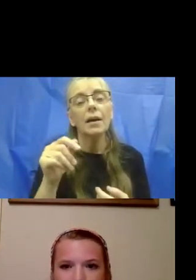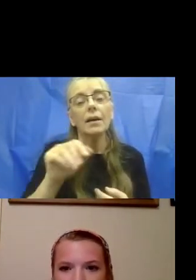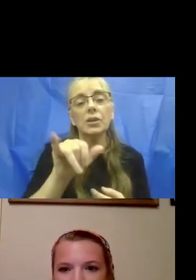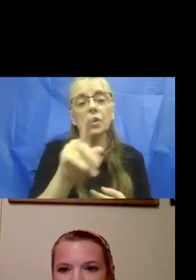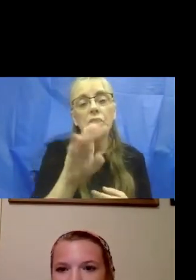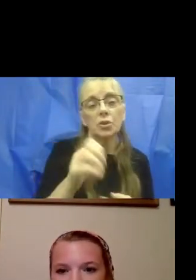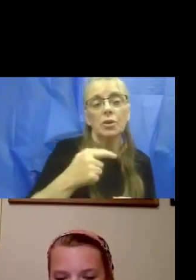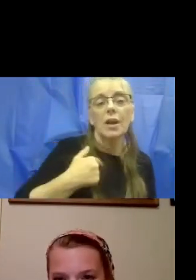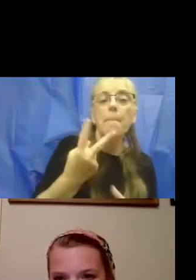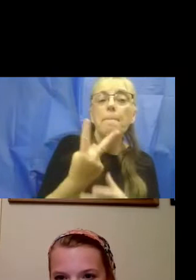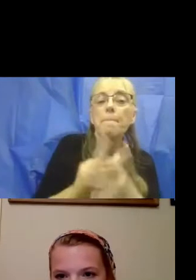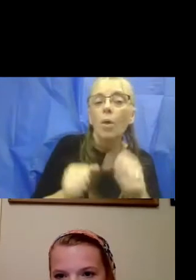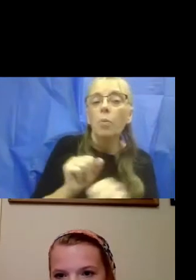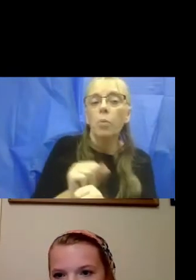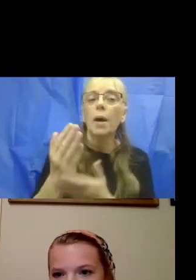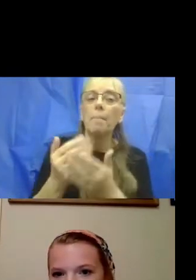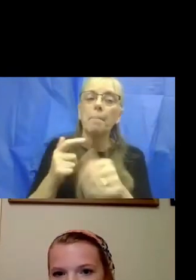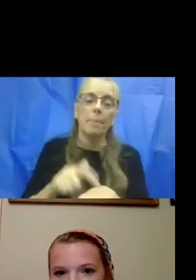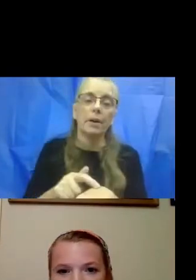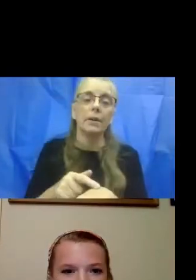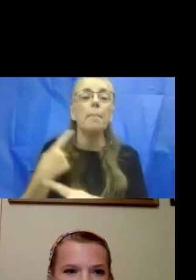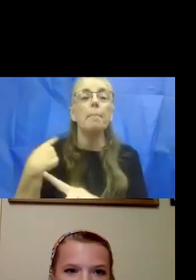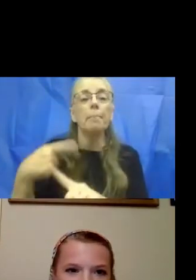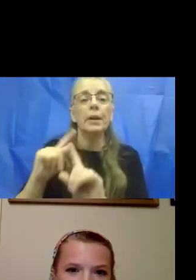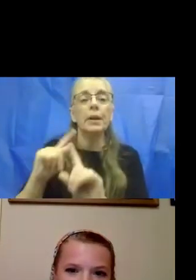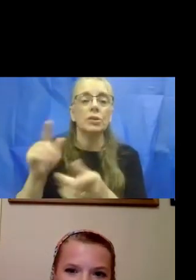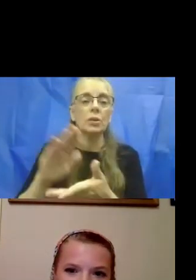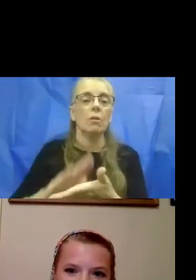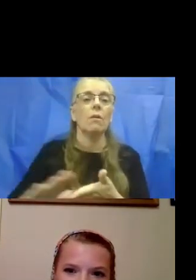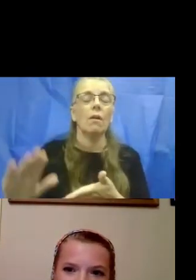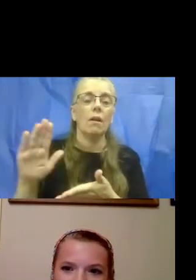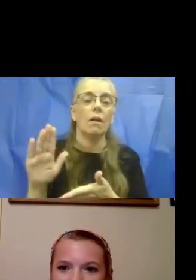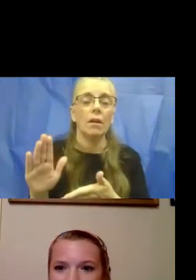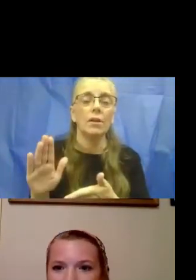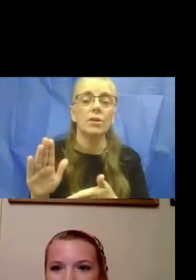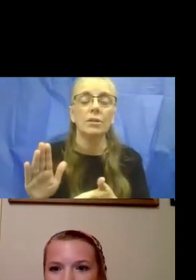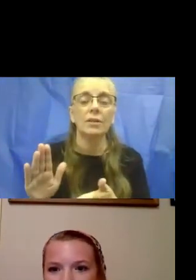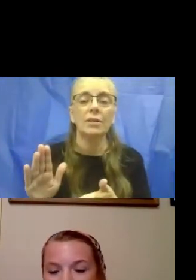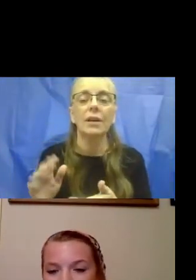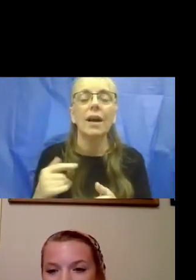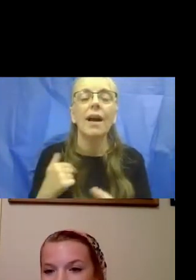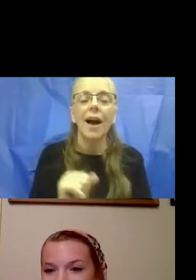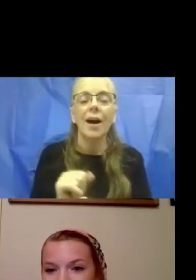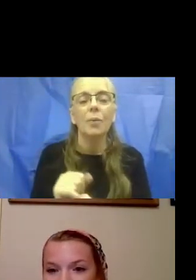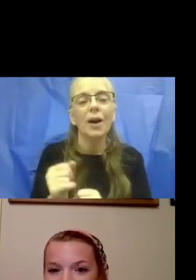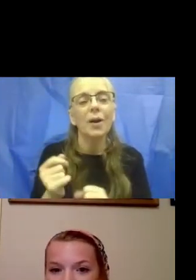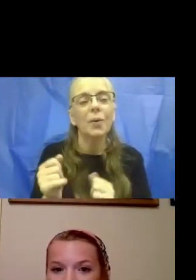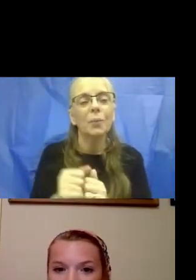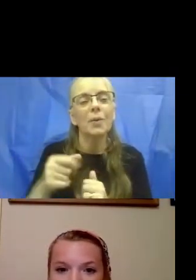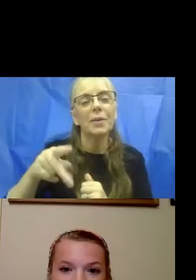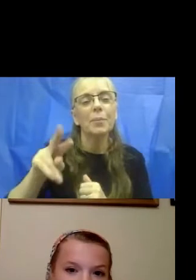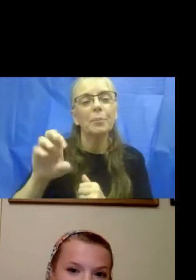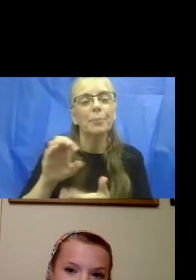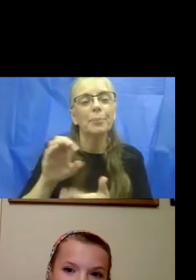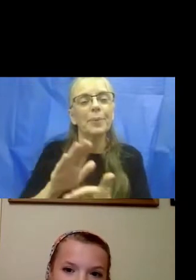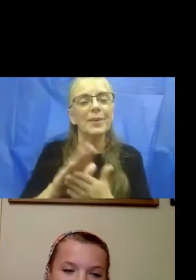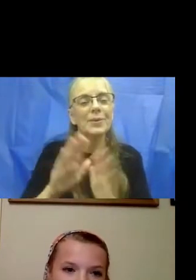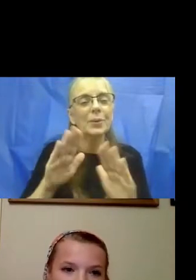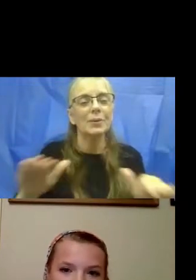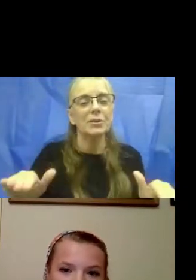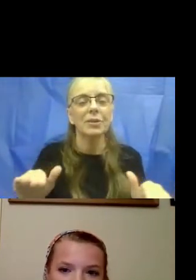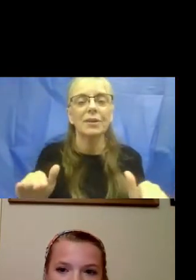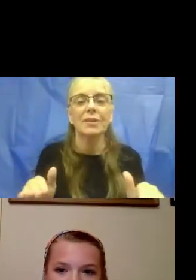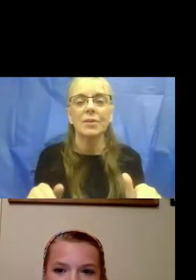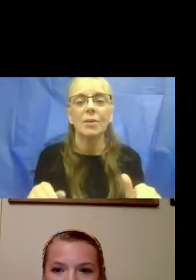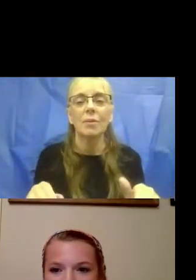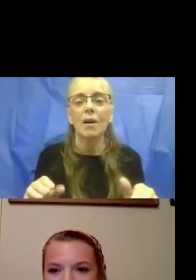Leo goes to full-time daycare at my college, and I also work with the preschoolers there. So basically, I've done almost all of the things I was scared